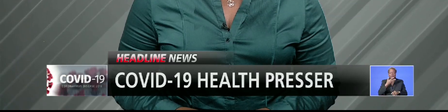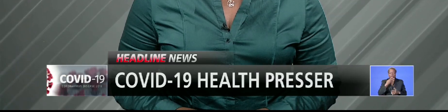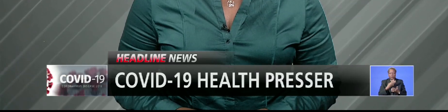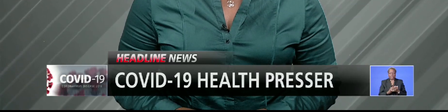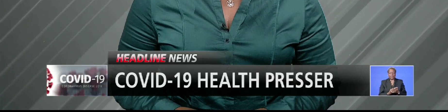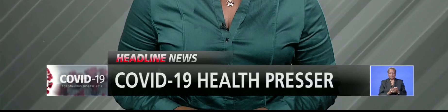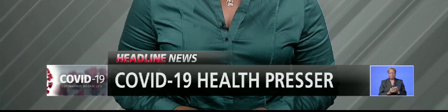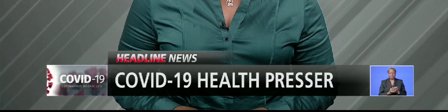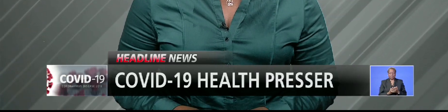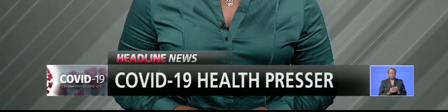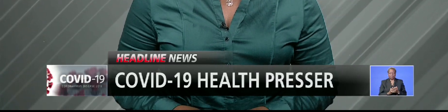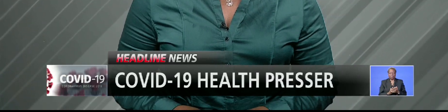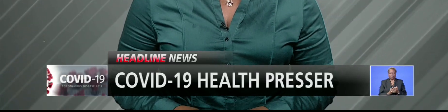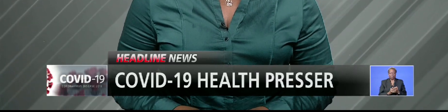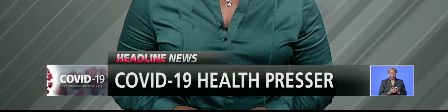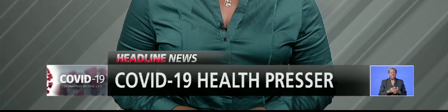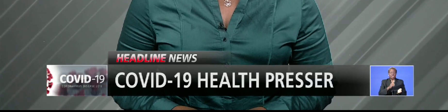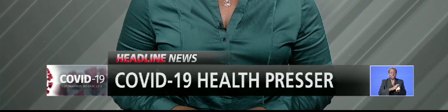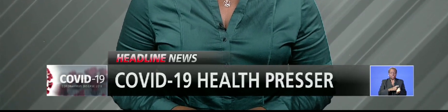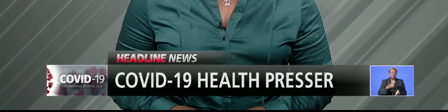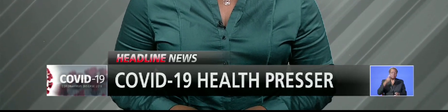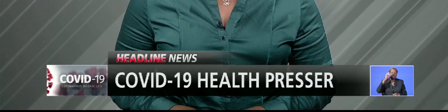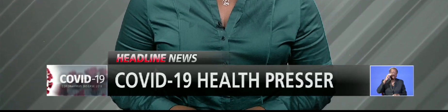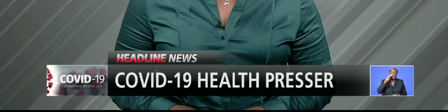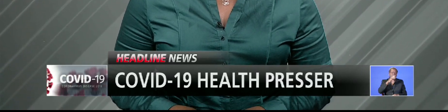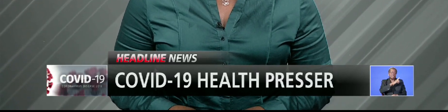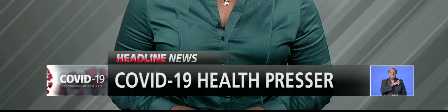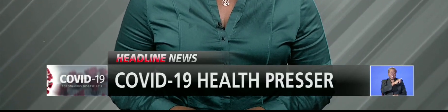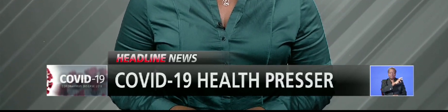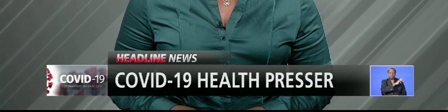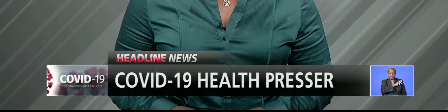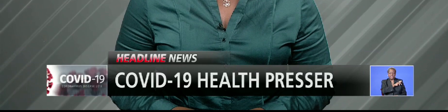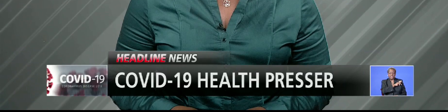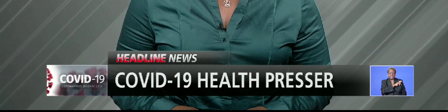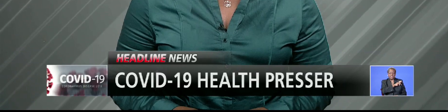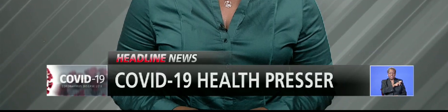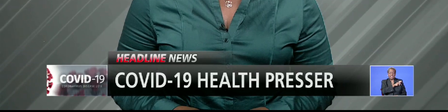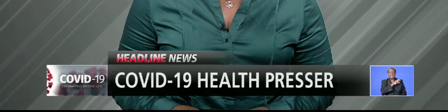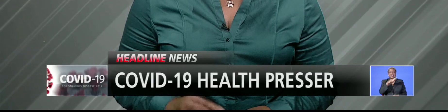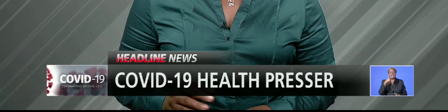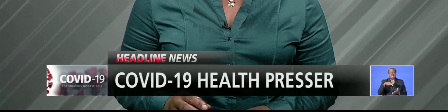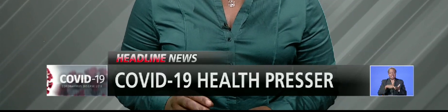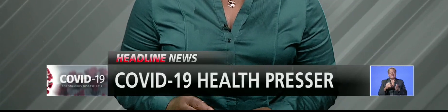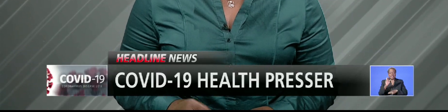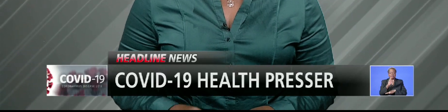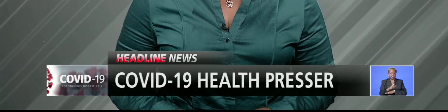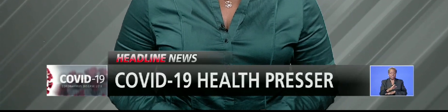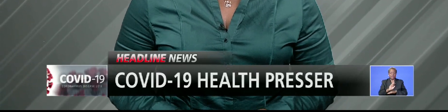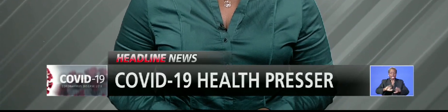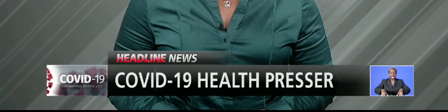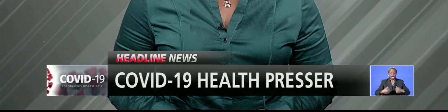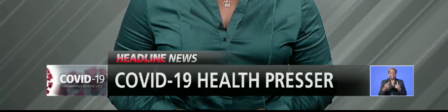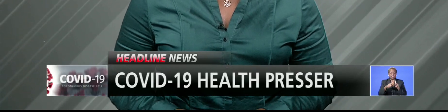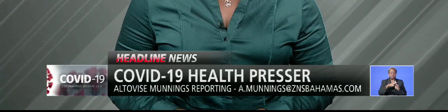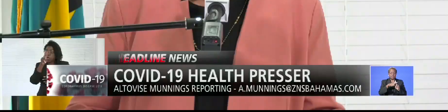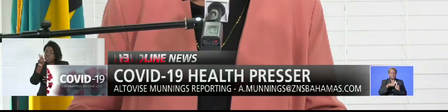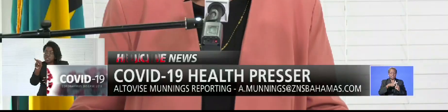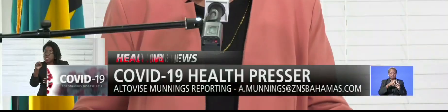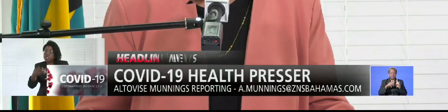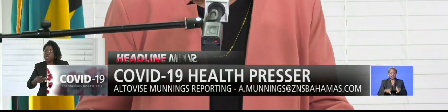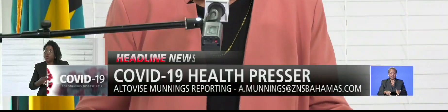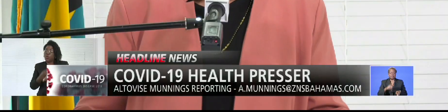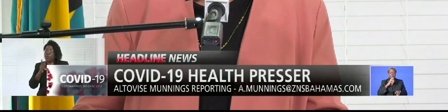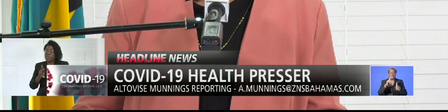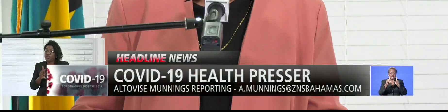Health's COVID-19 response plan, Dr. Merceline Del Regis, disclosed at the national press conference this afternoon how these positive cases are being examined.